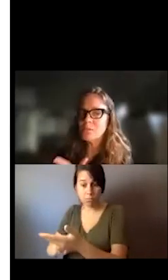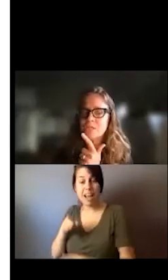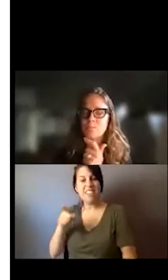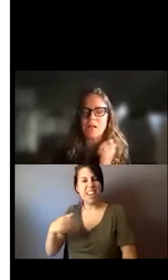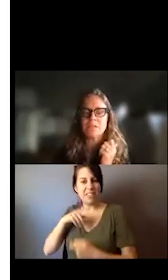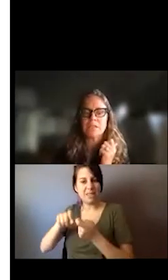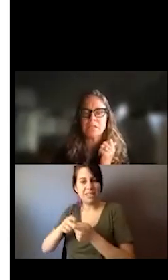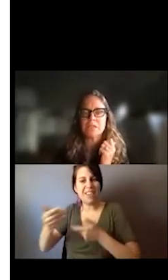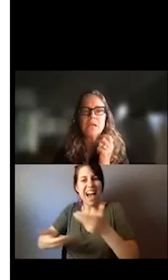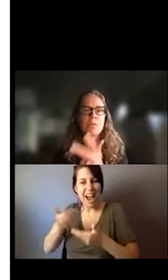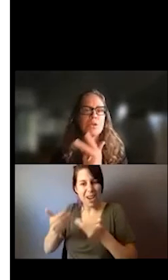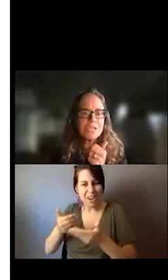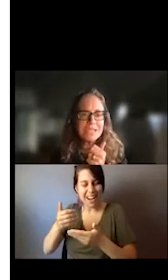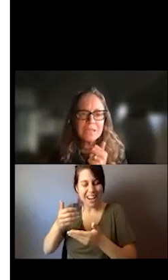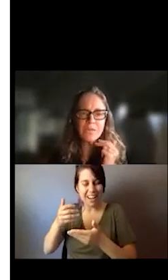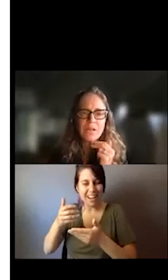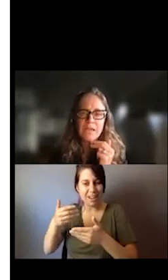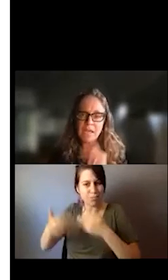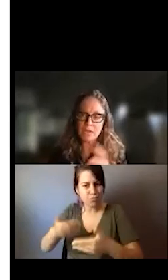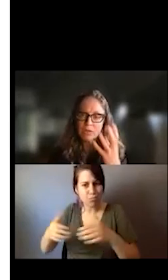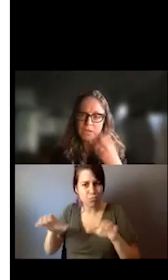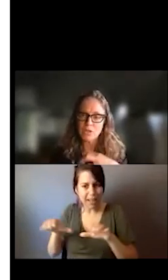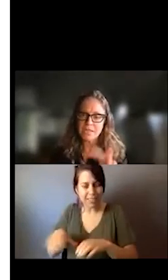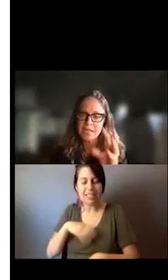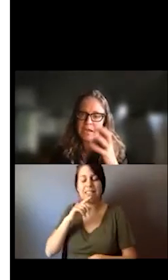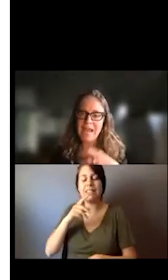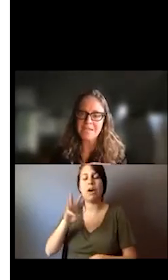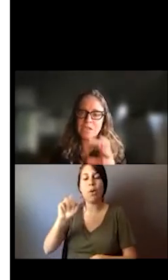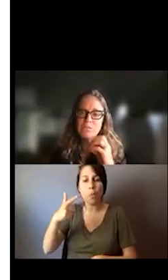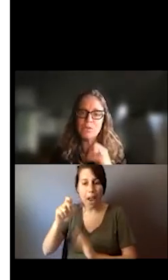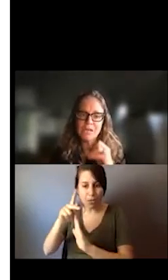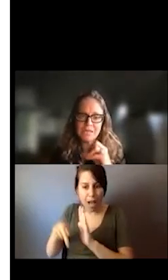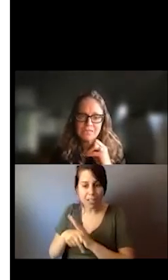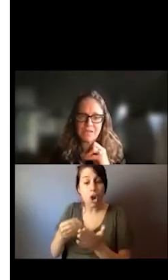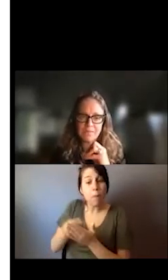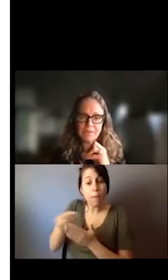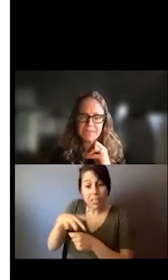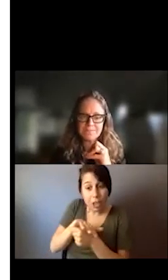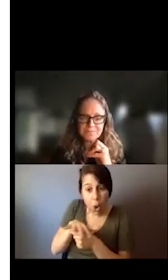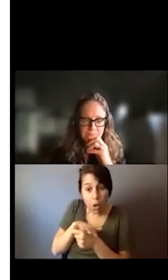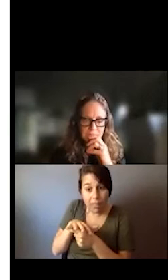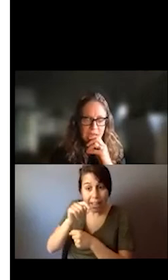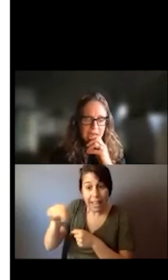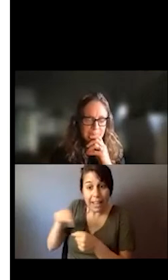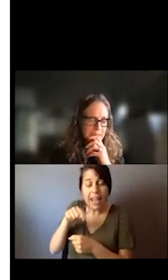practices, living wage policies, purchasing locally, and really trying to enhance community